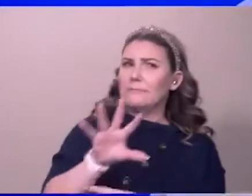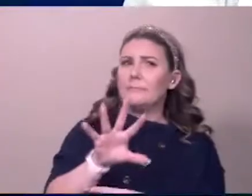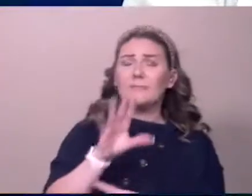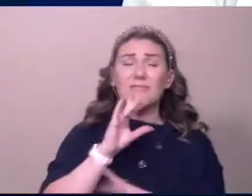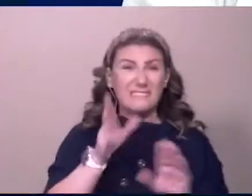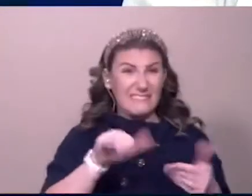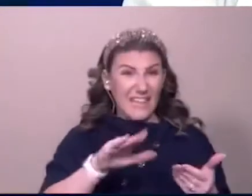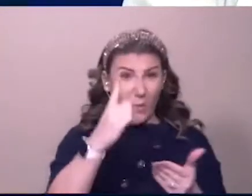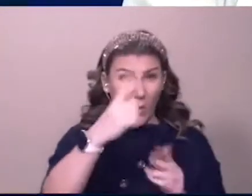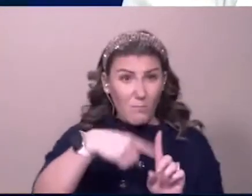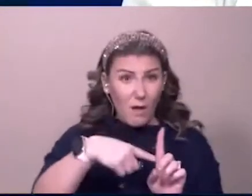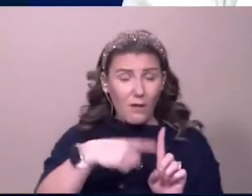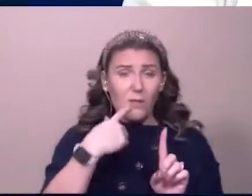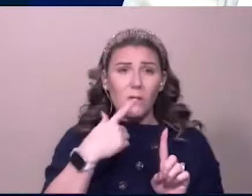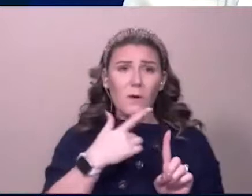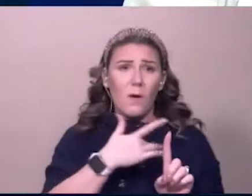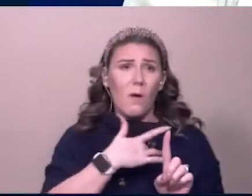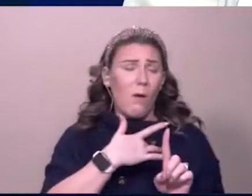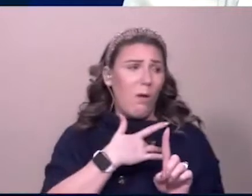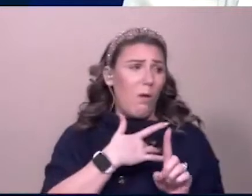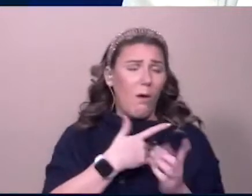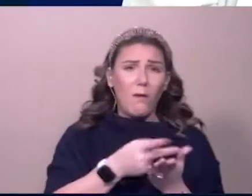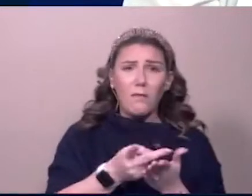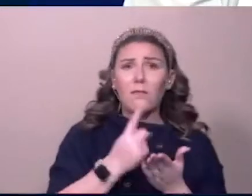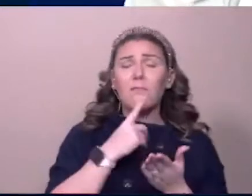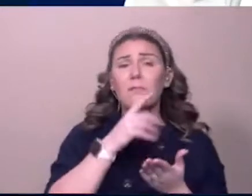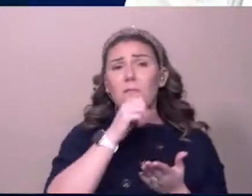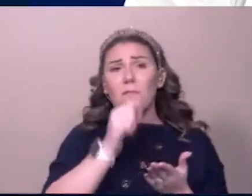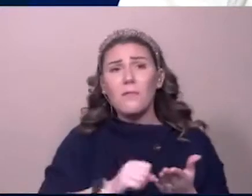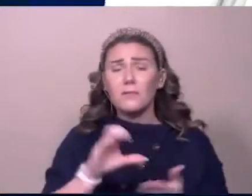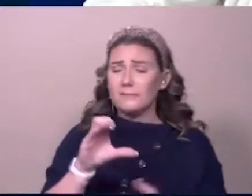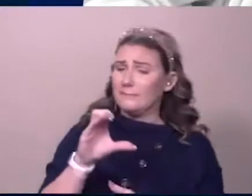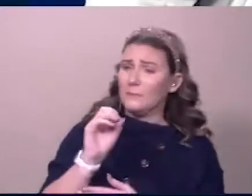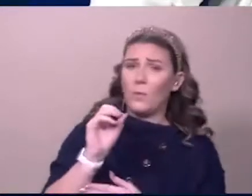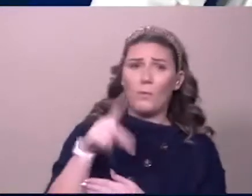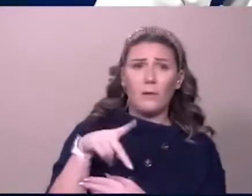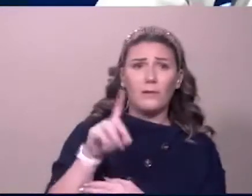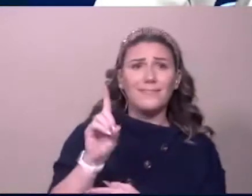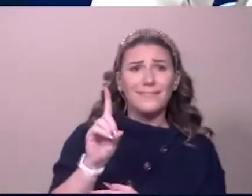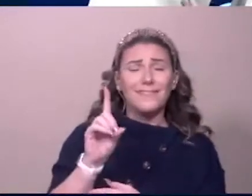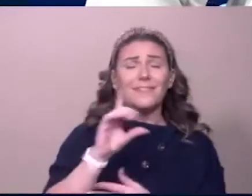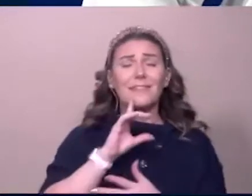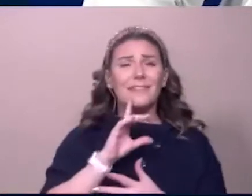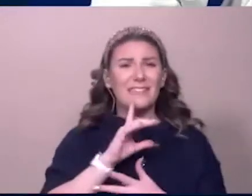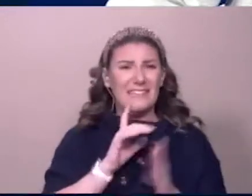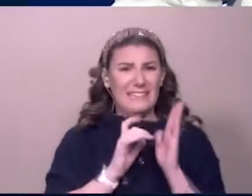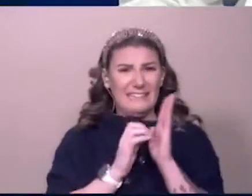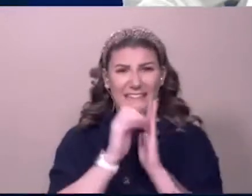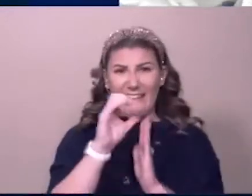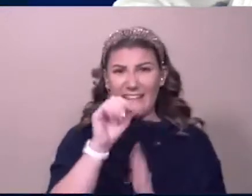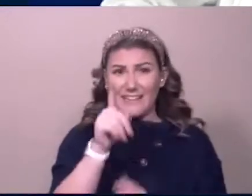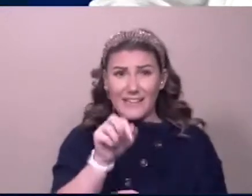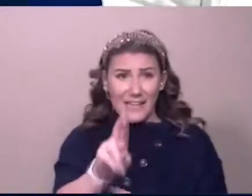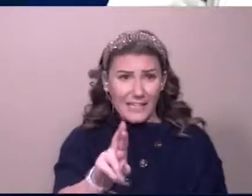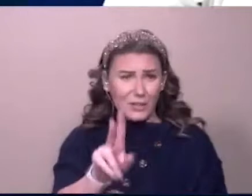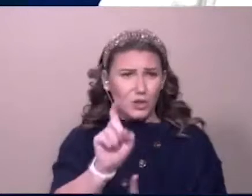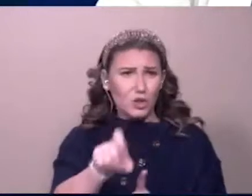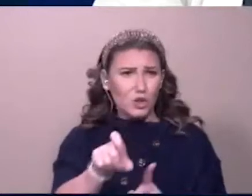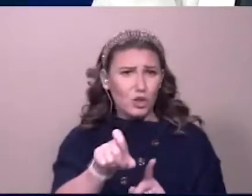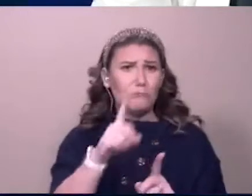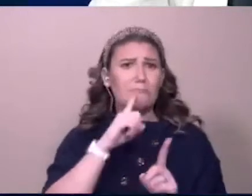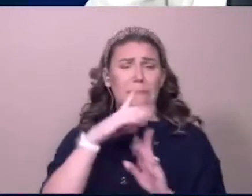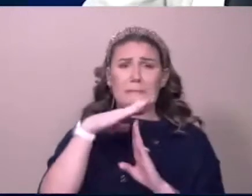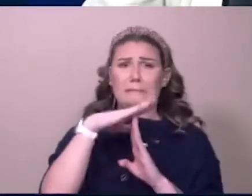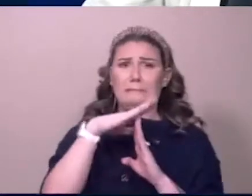lot. Heart failure, old age, Yep. COPD, cancer, those are supposed to be our leading cause of death,